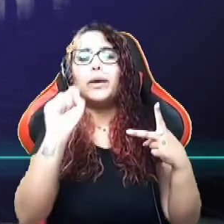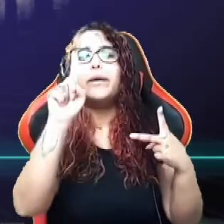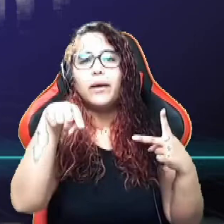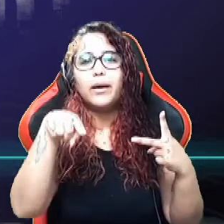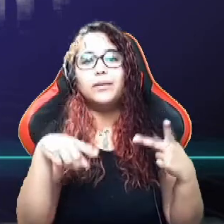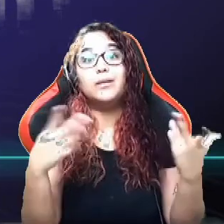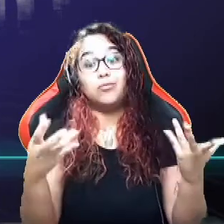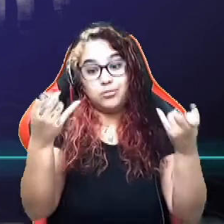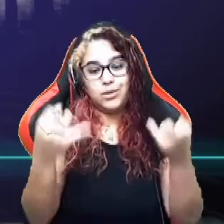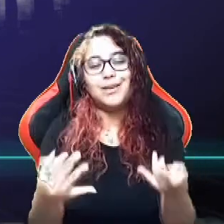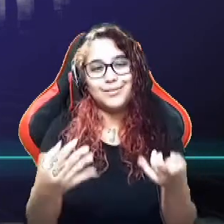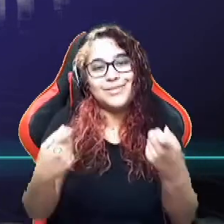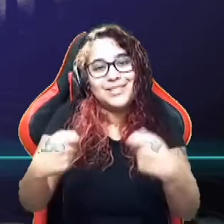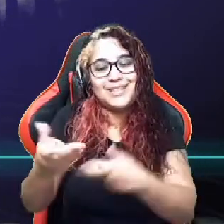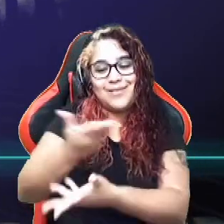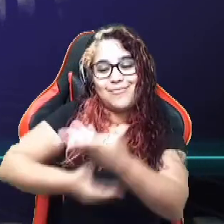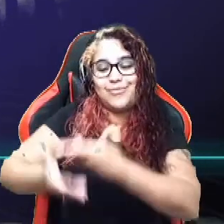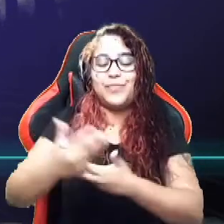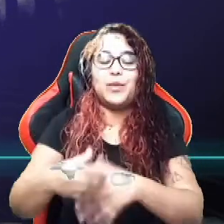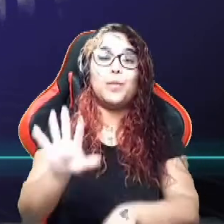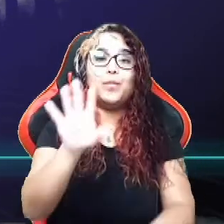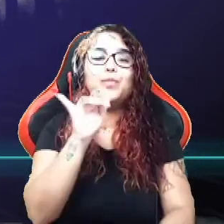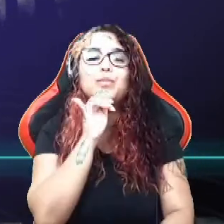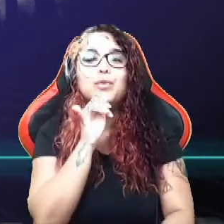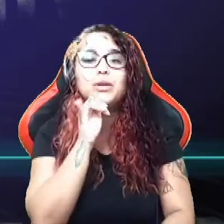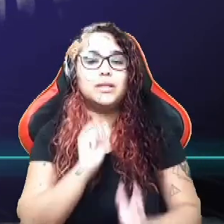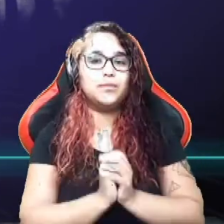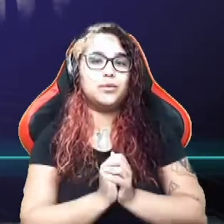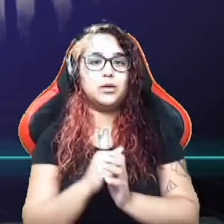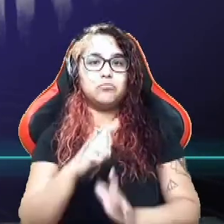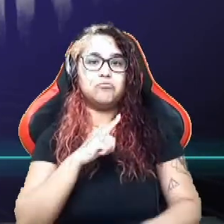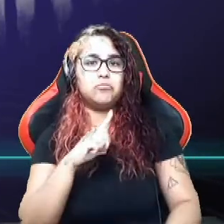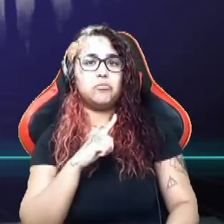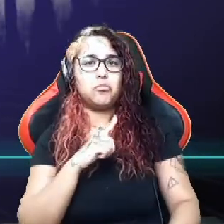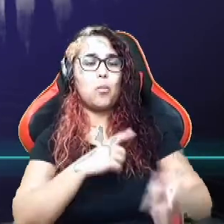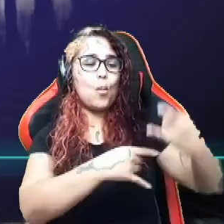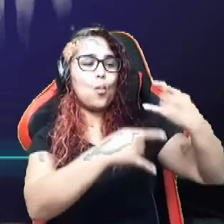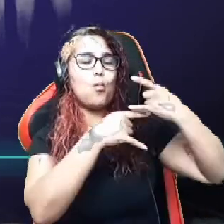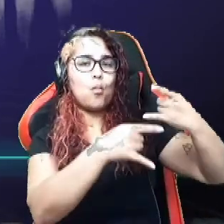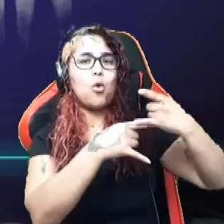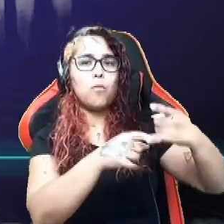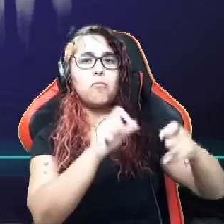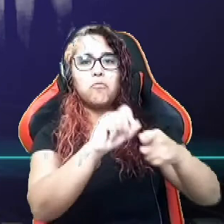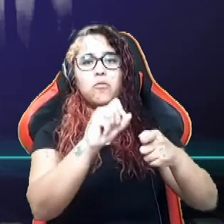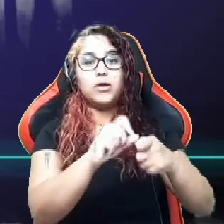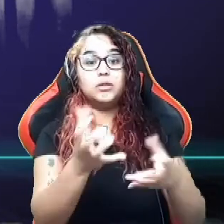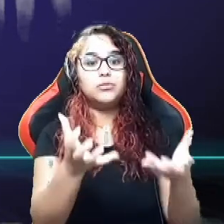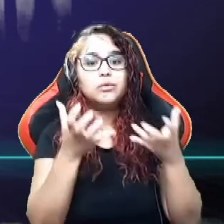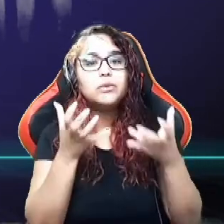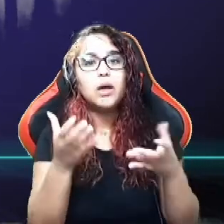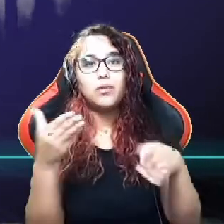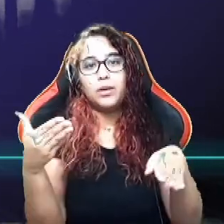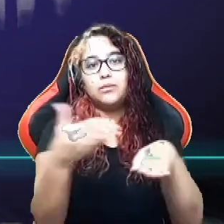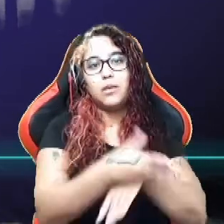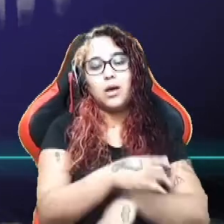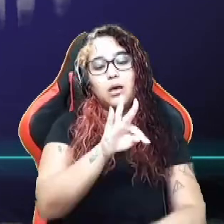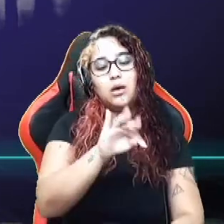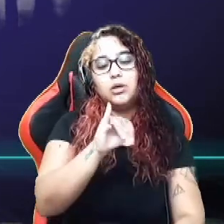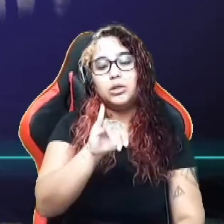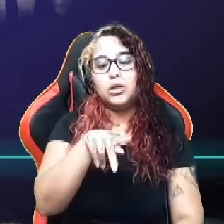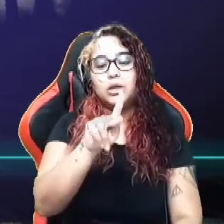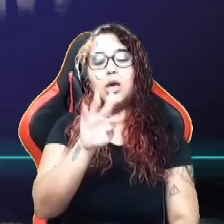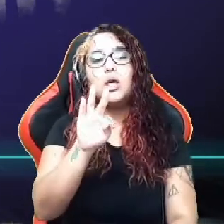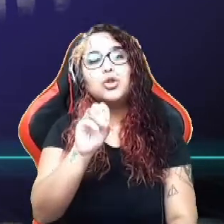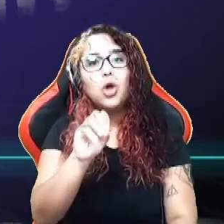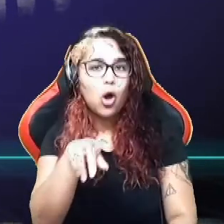And relevance has to do with having a conversation. So let's say I'm a very successful streamer and I want